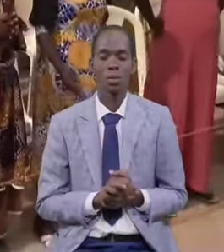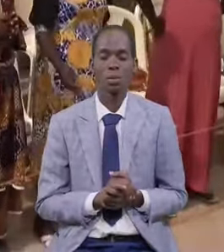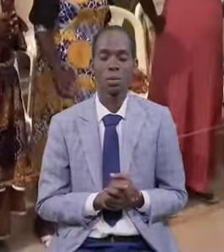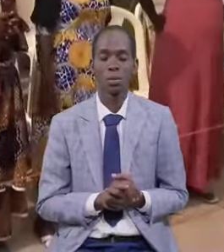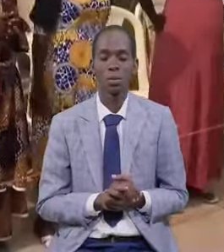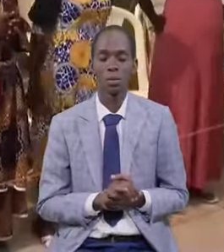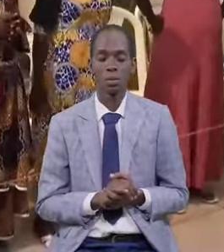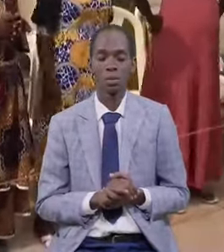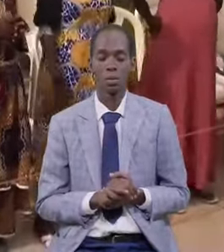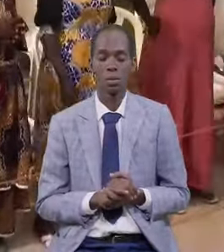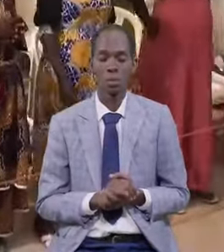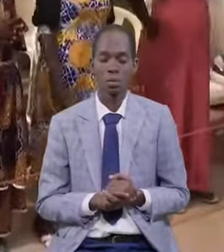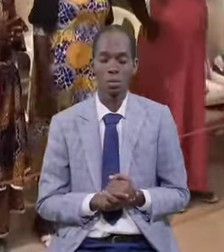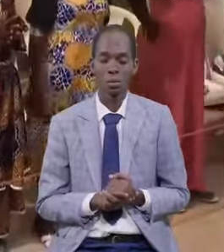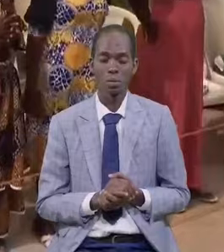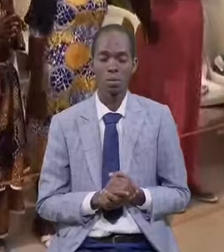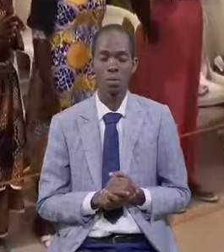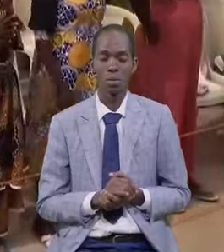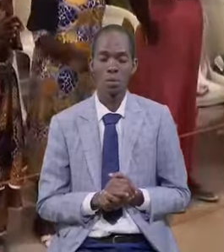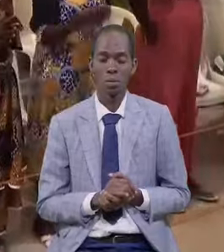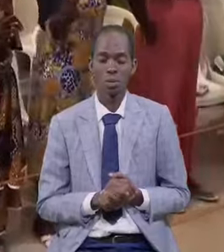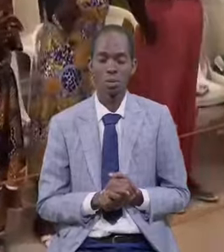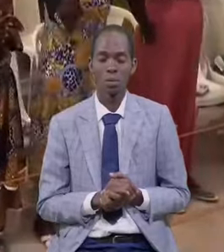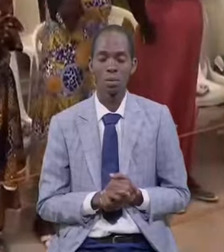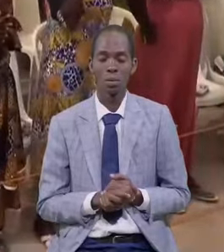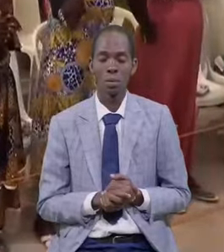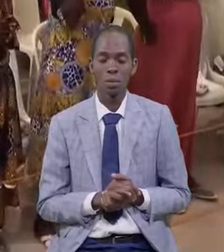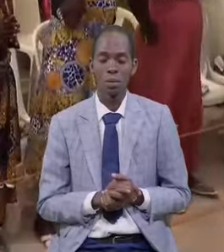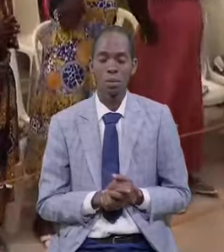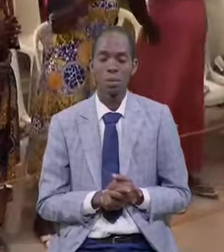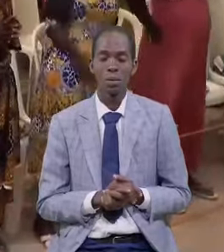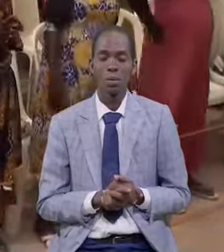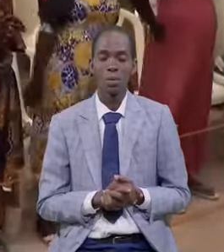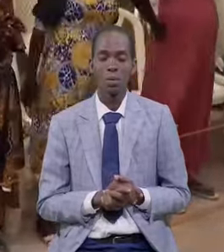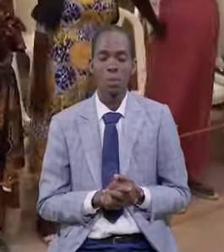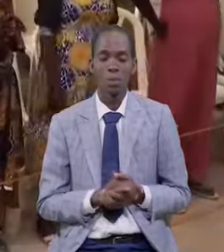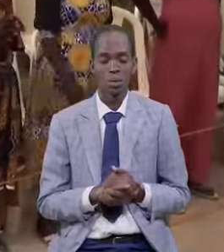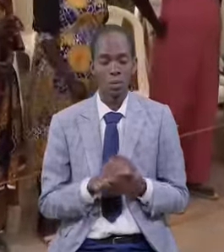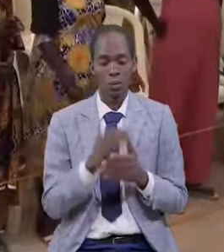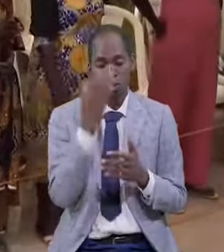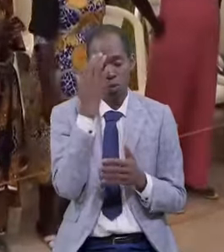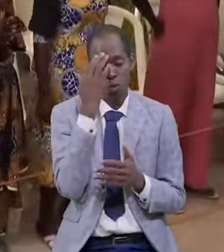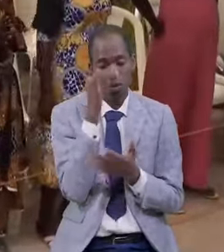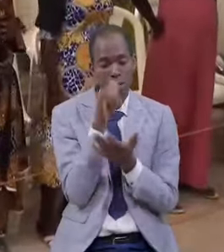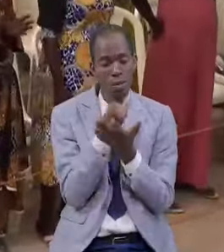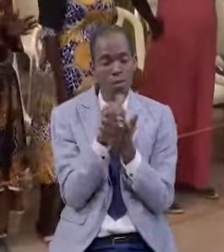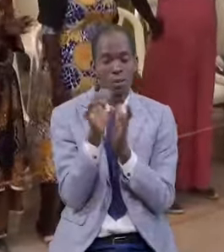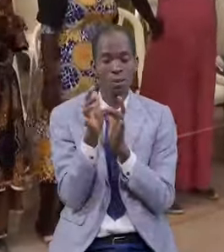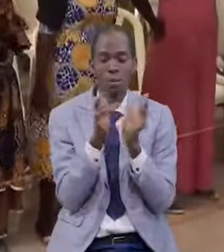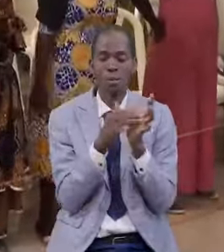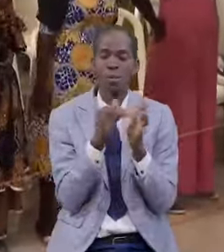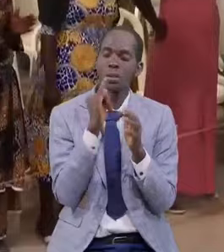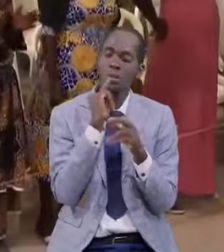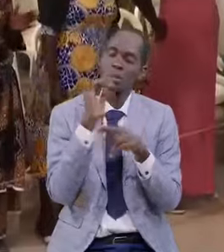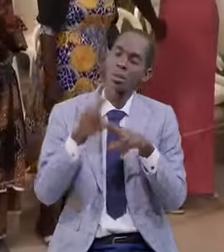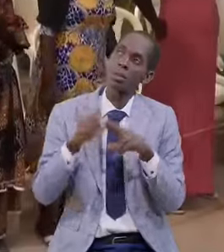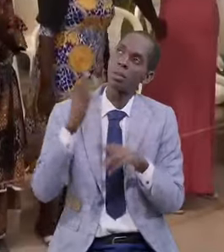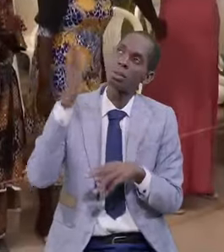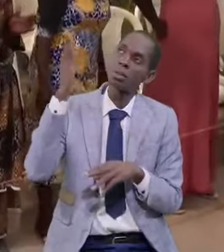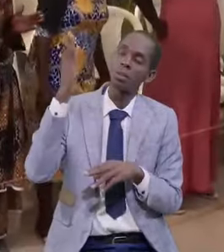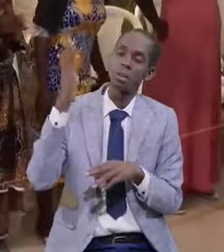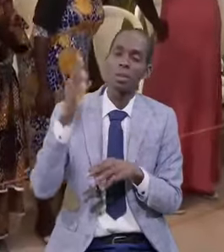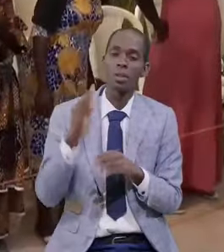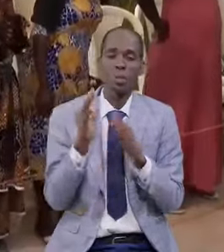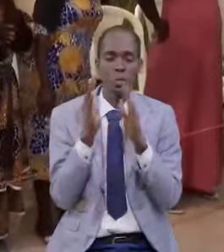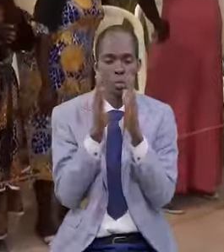Jesus is seated at the right hand side of God interceding on our behalf oh what a